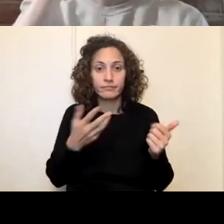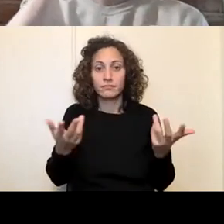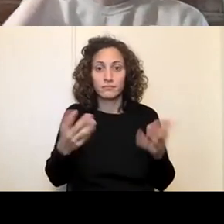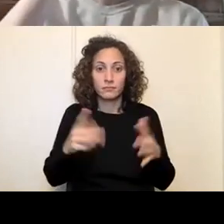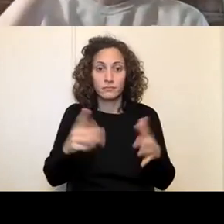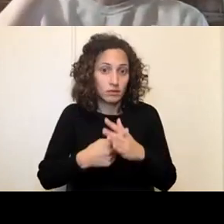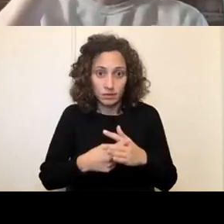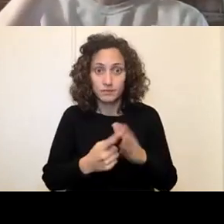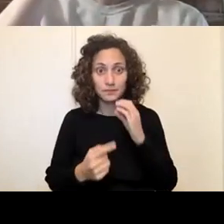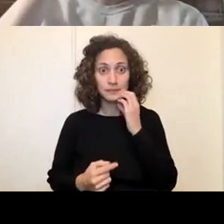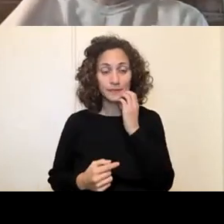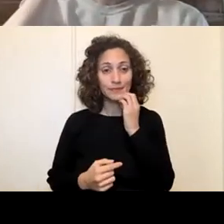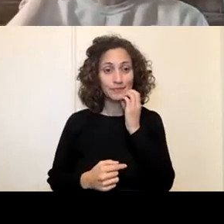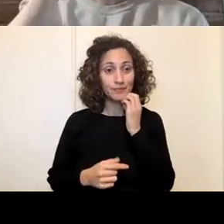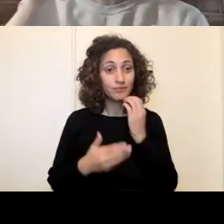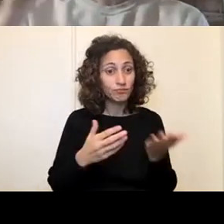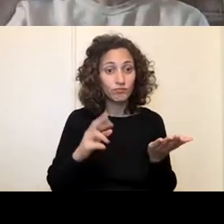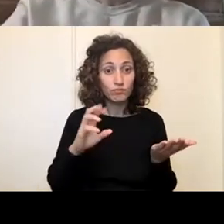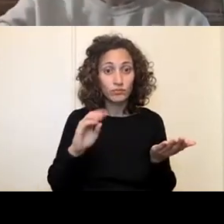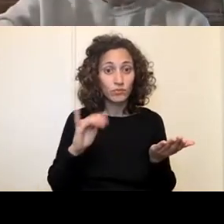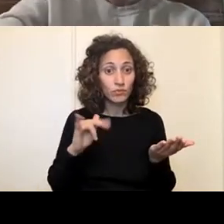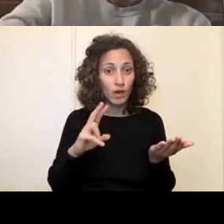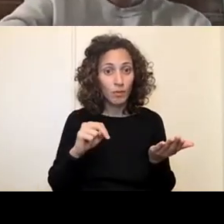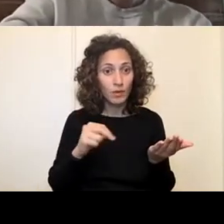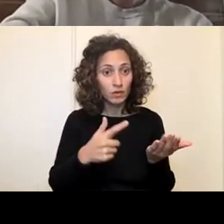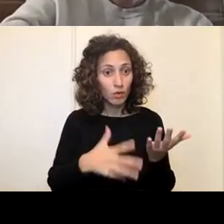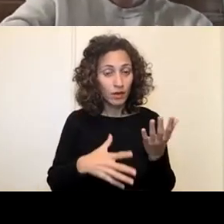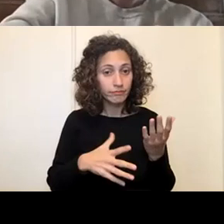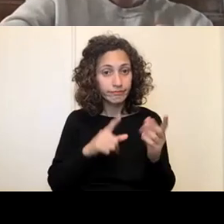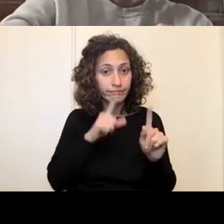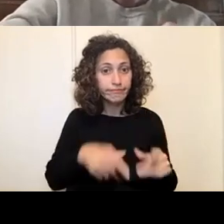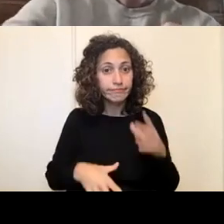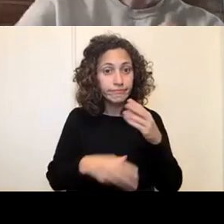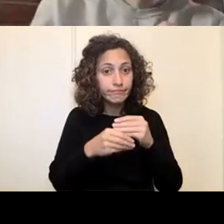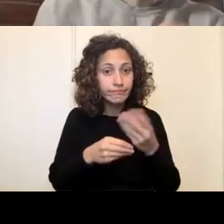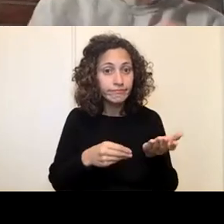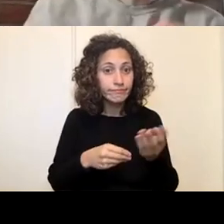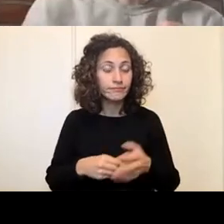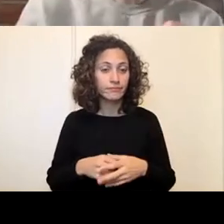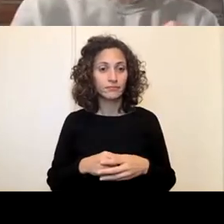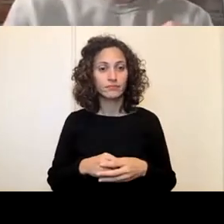starts. Robin, do you want to answer this question?